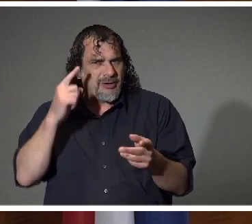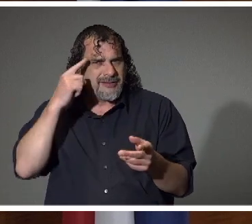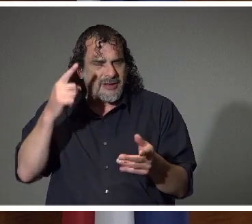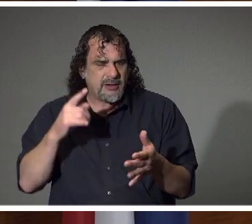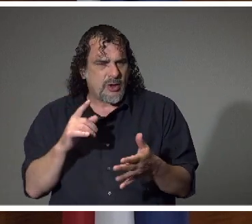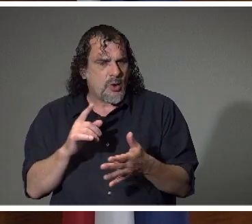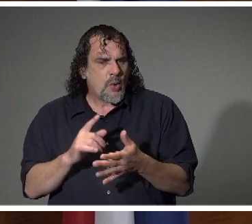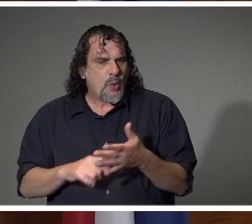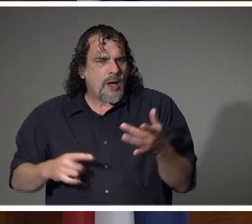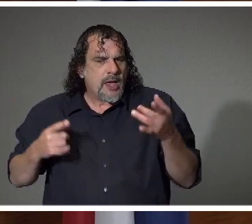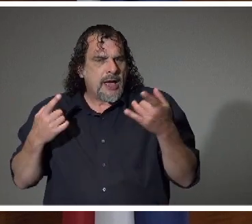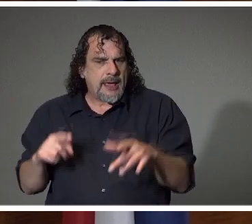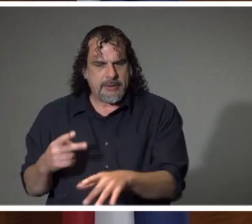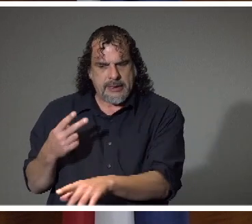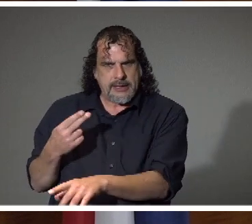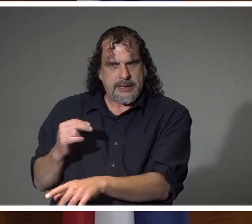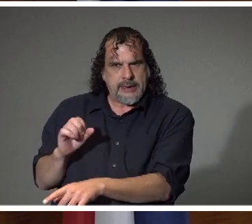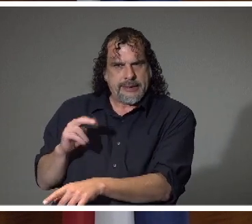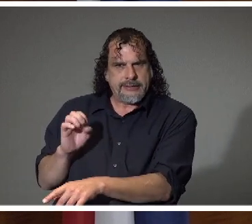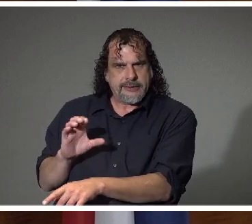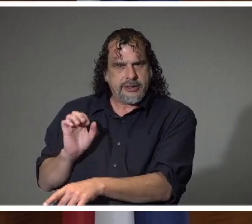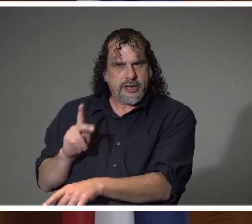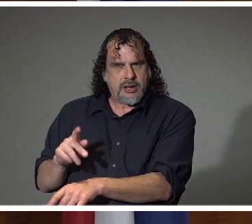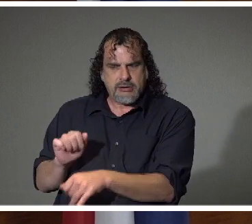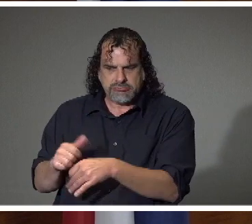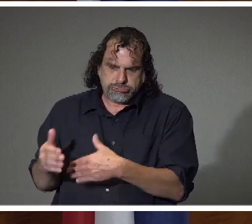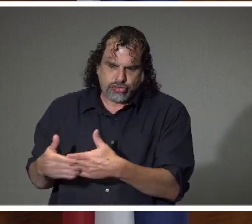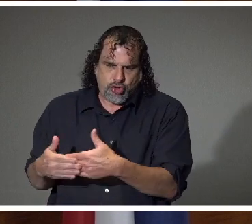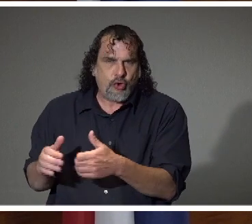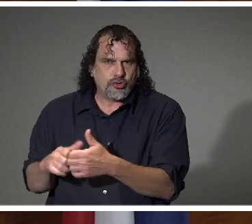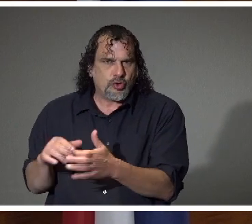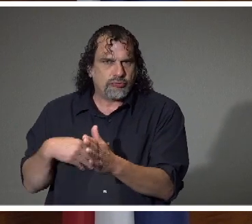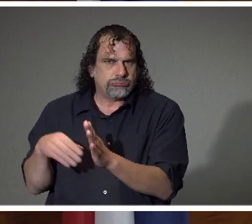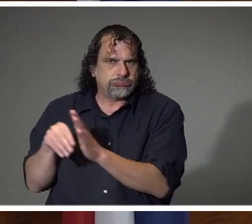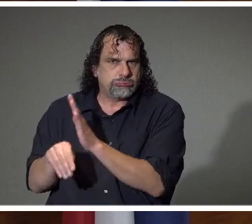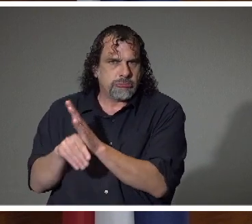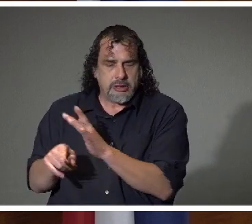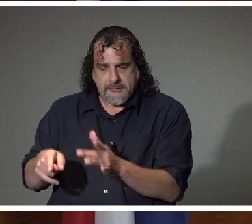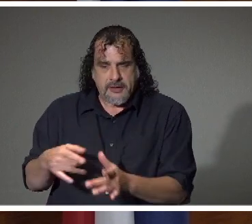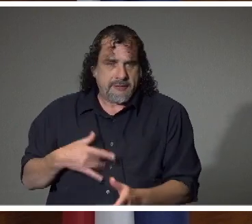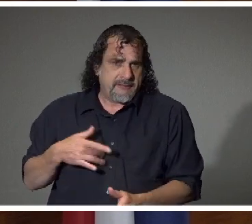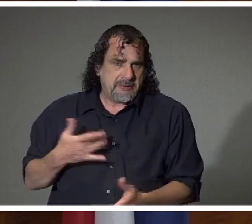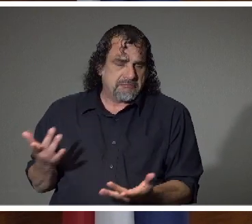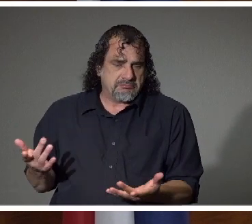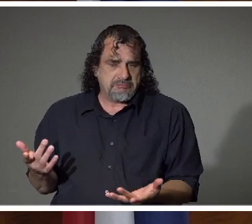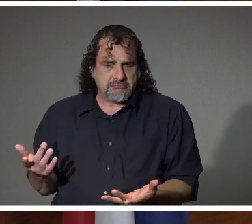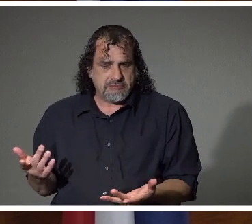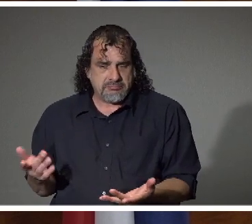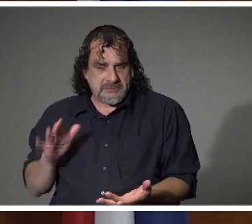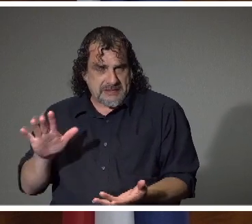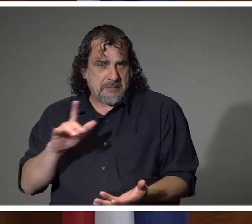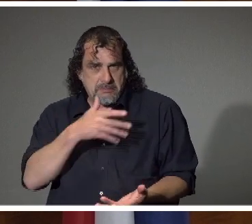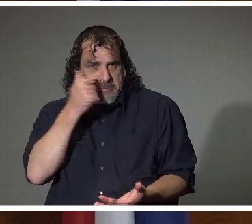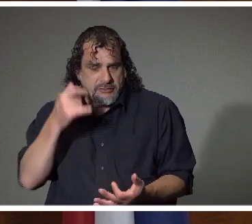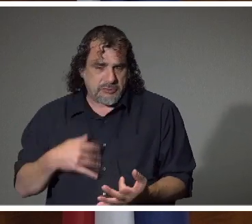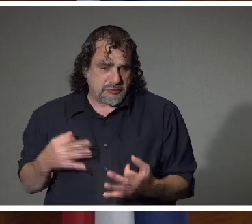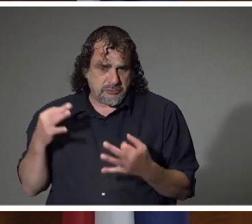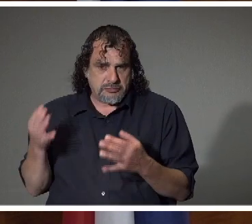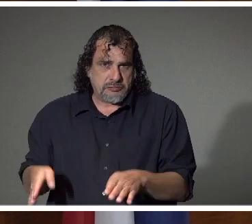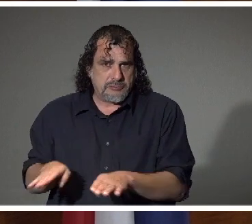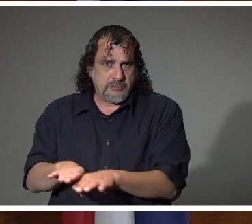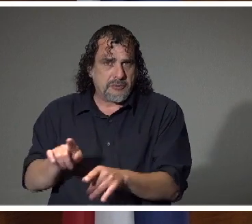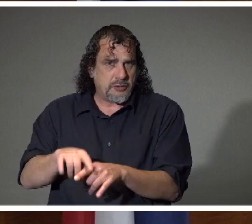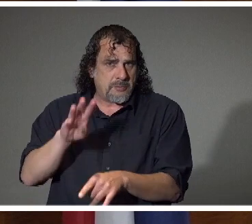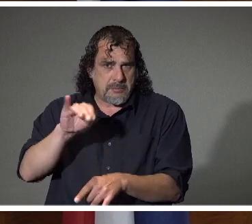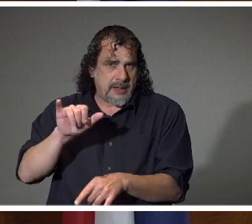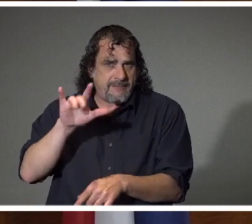happening in Hancock County, particularly with their proximity to Louisiana, if they think that that is in the best interest of their citizens, they have my